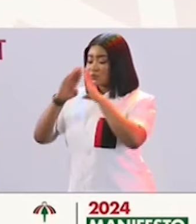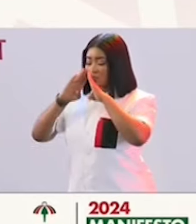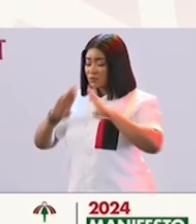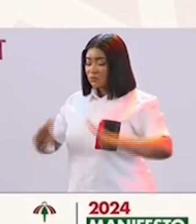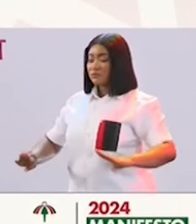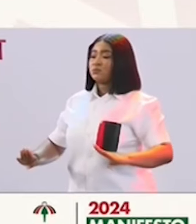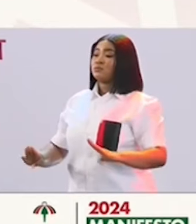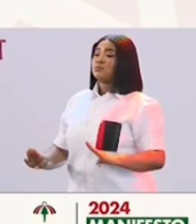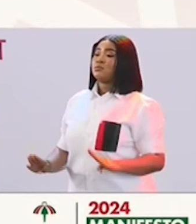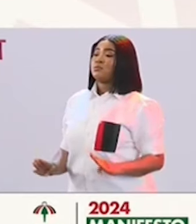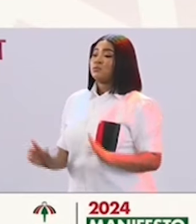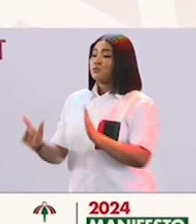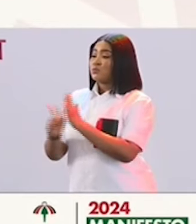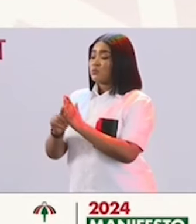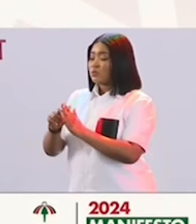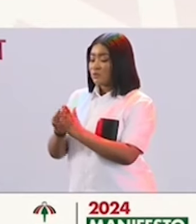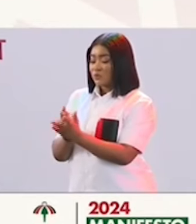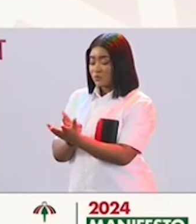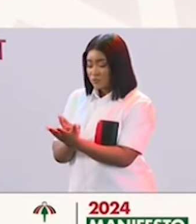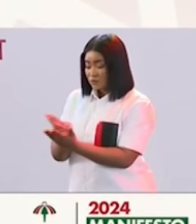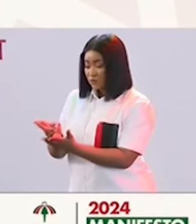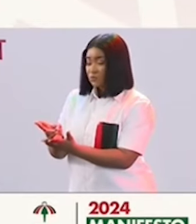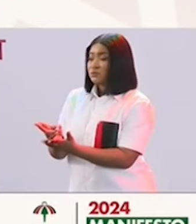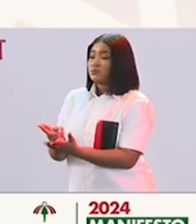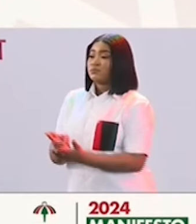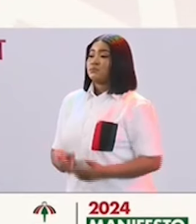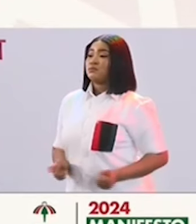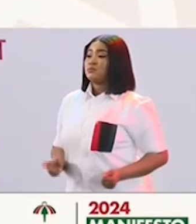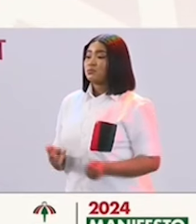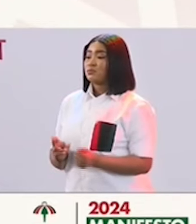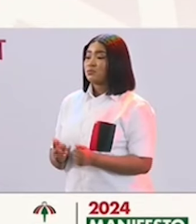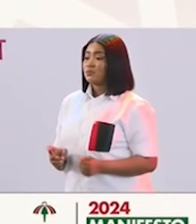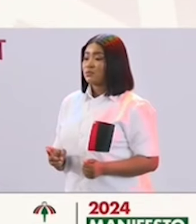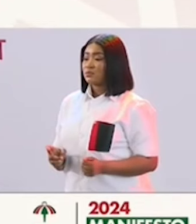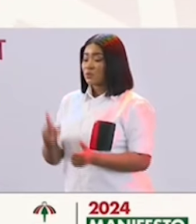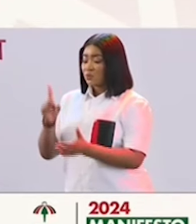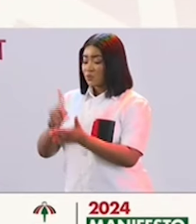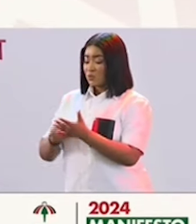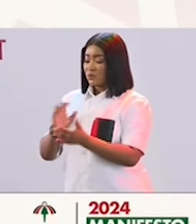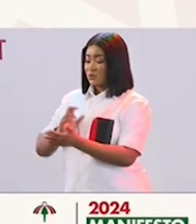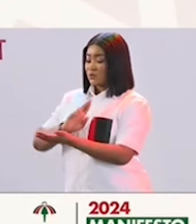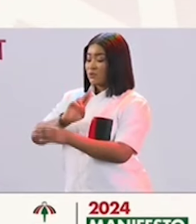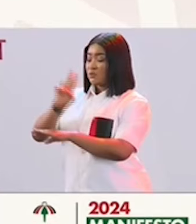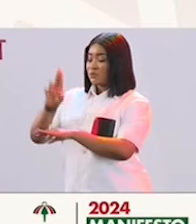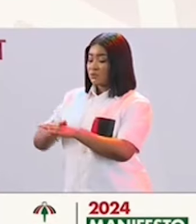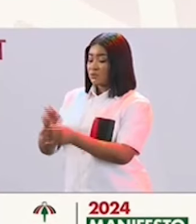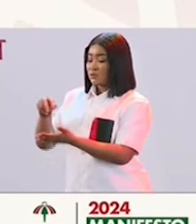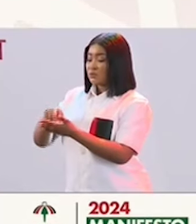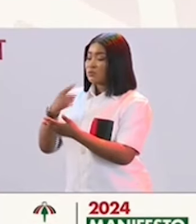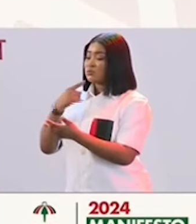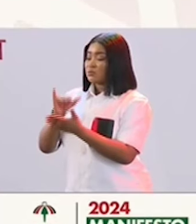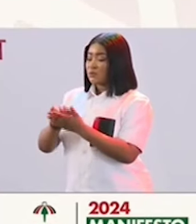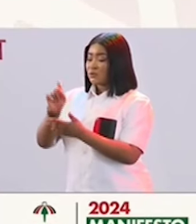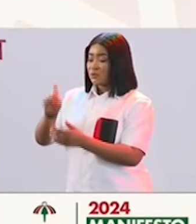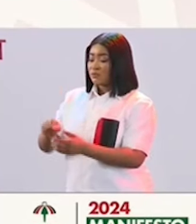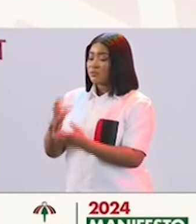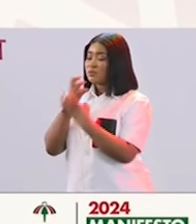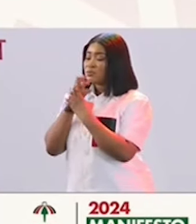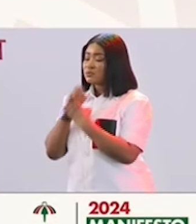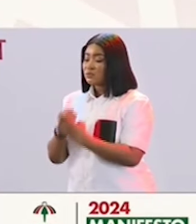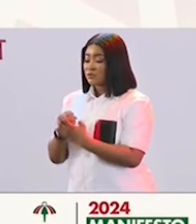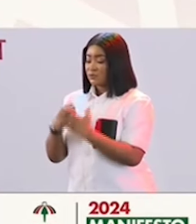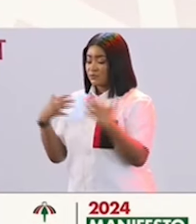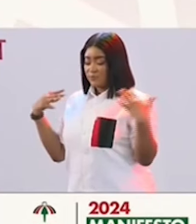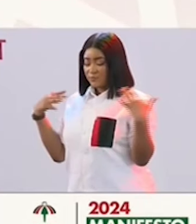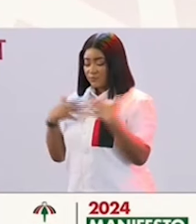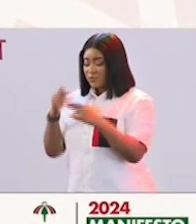principles, the principles of truth, the principles that our national anthem teaches us, that we need to cherish fearless honesty in